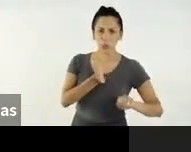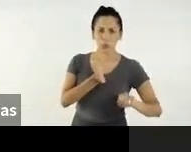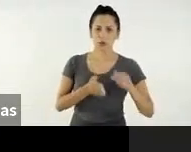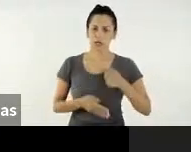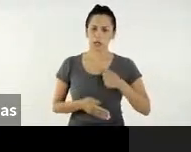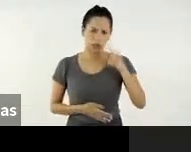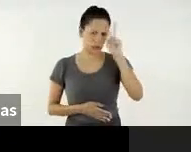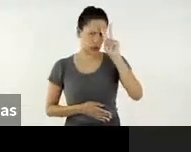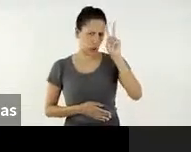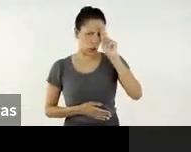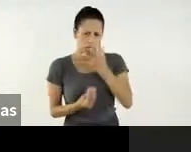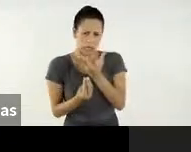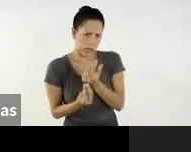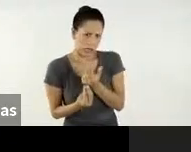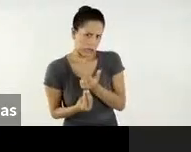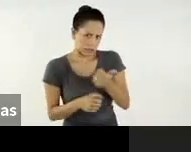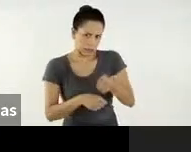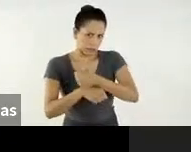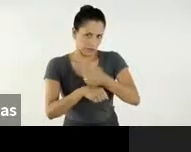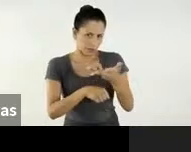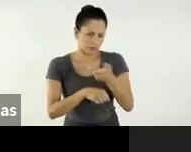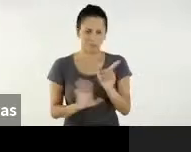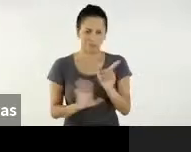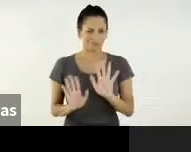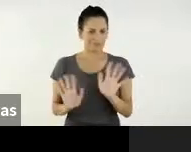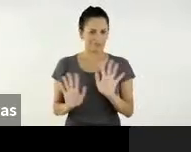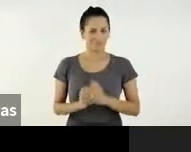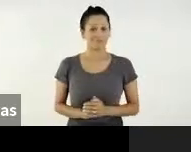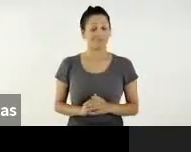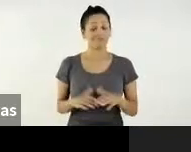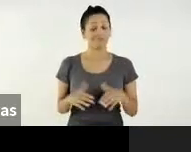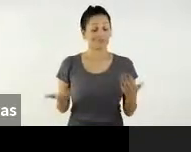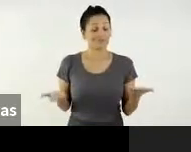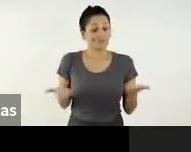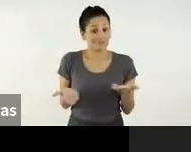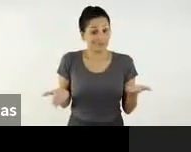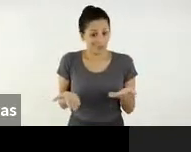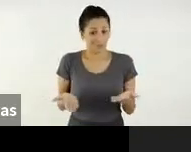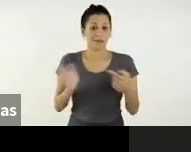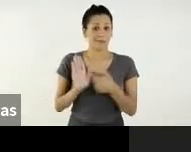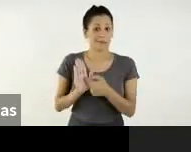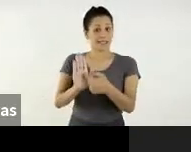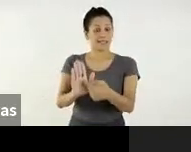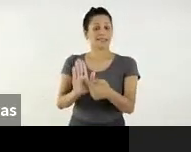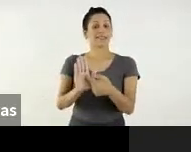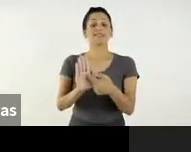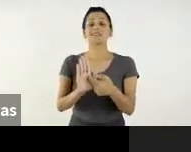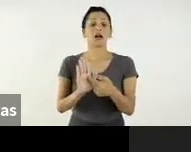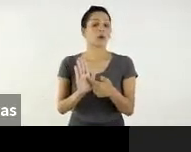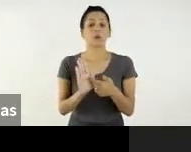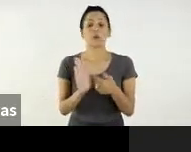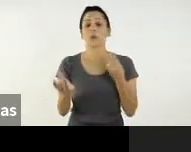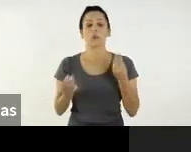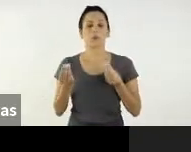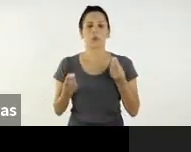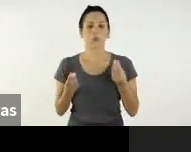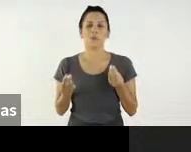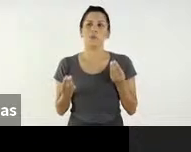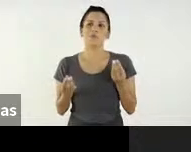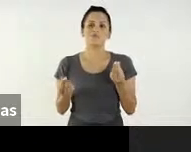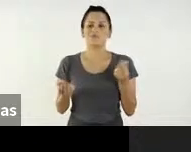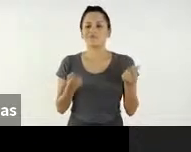as such, this presentation will proceed as something like an experimental essay in which